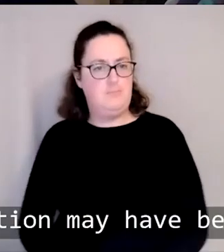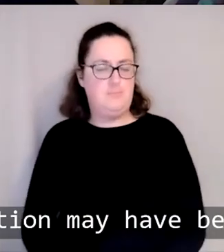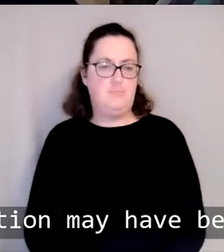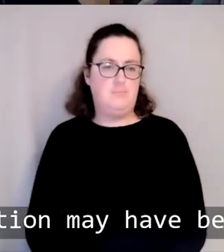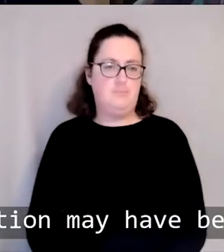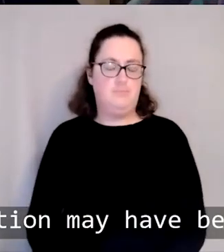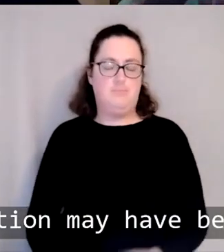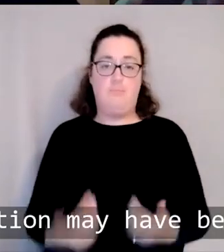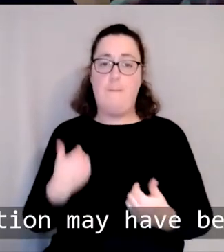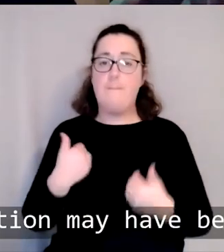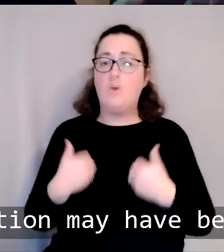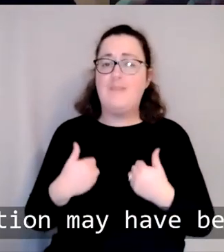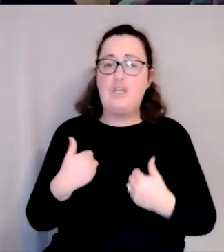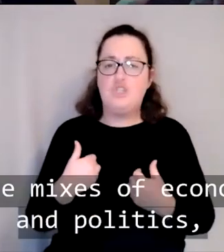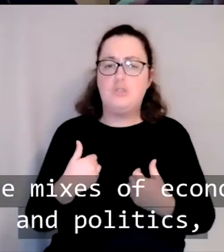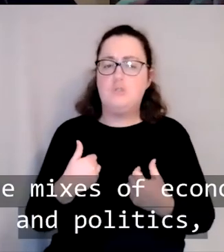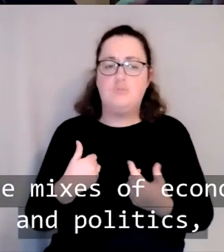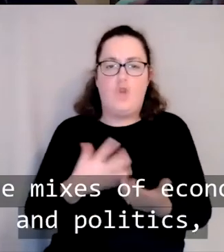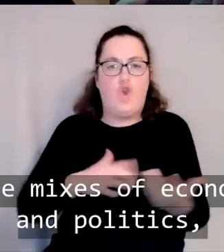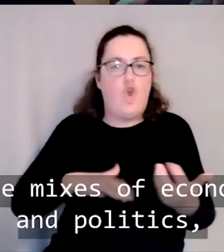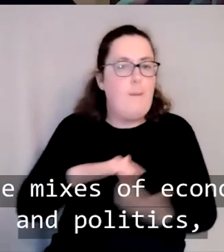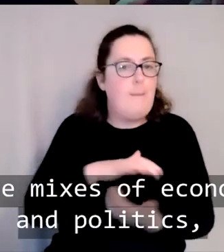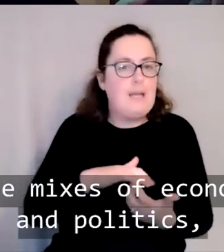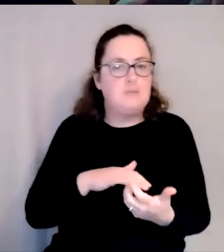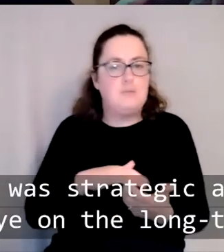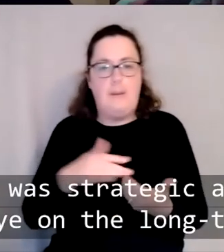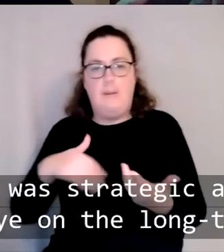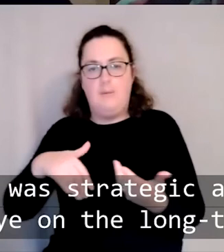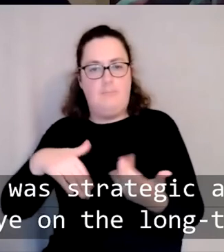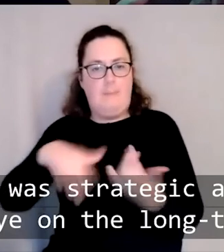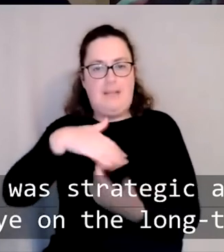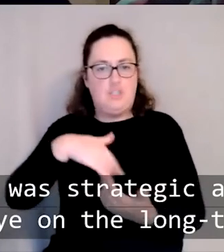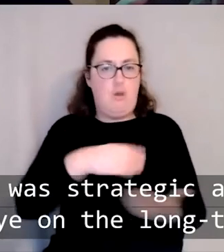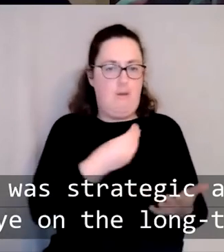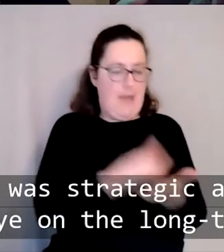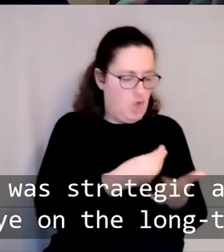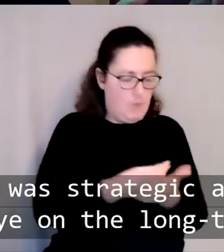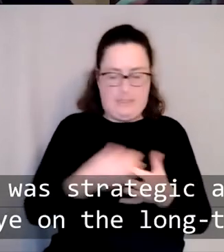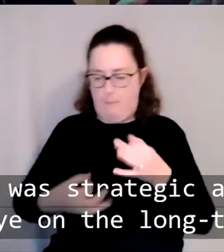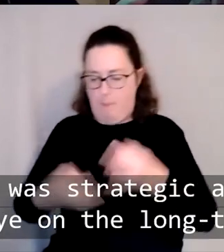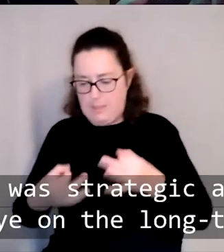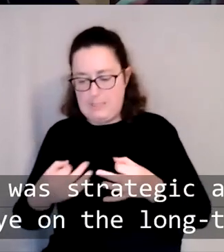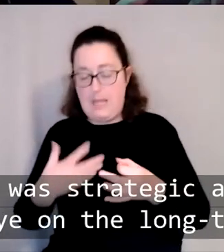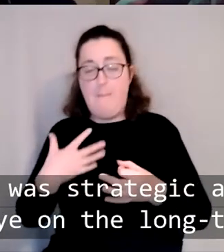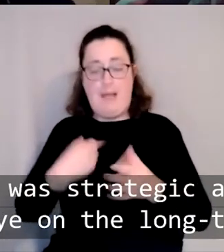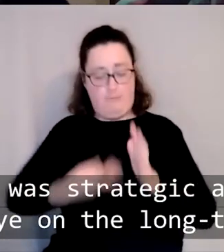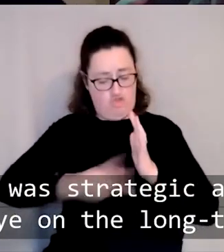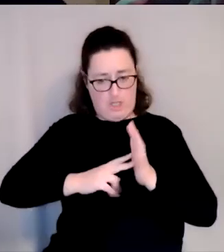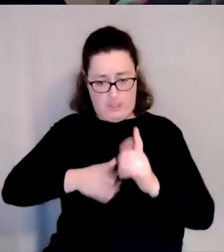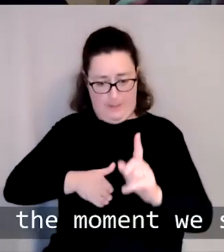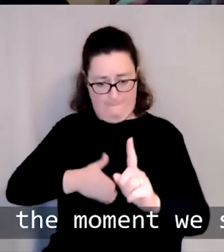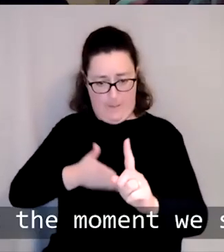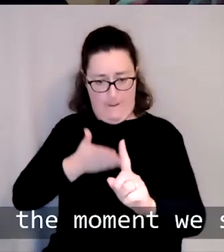The motivation may have been complex and the mixtures of economics and politics, but it was strategic, it had an eye on the long